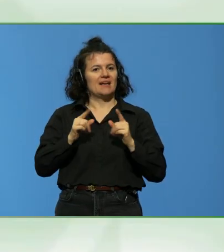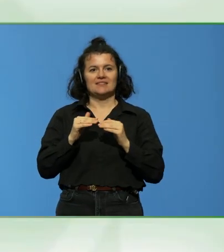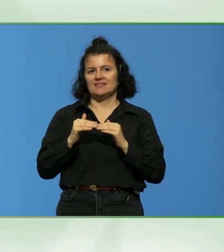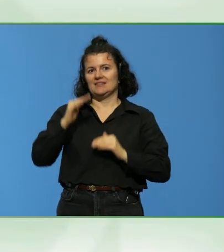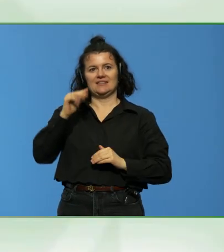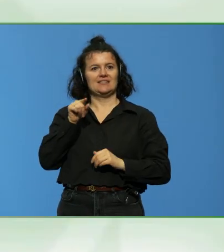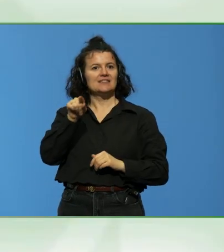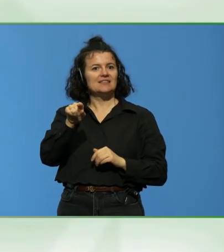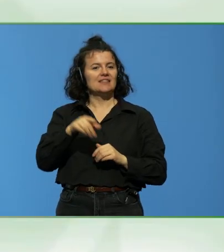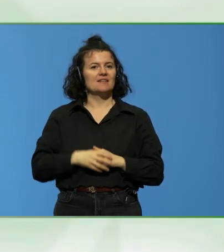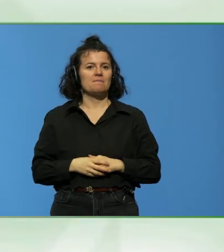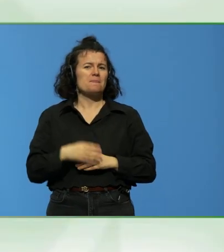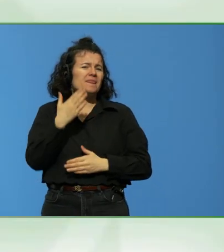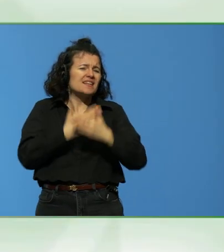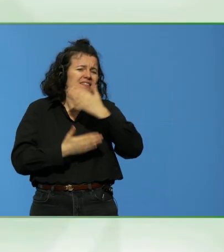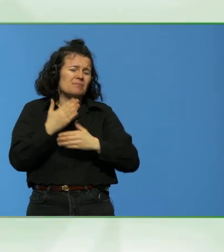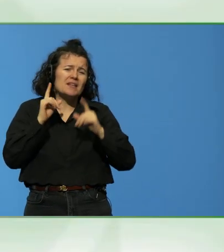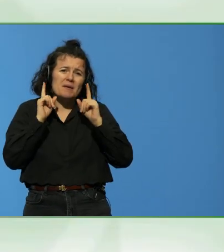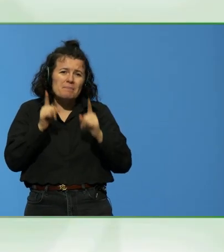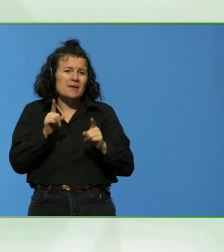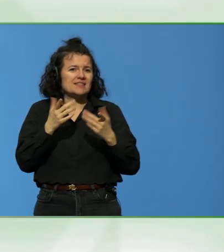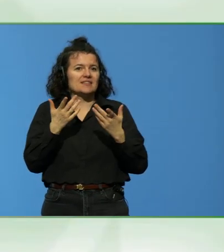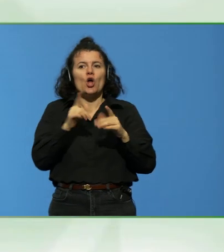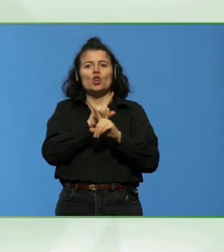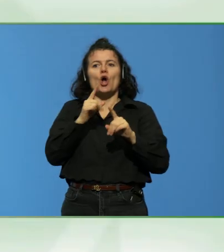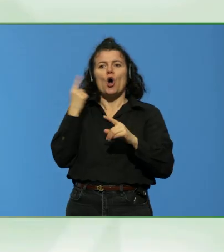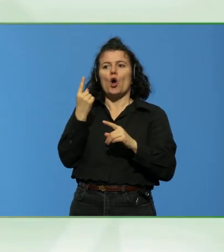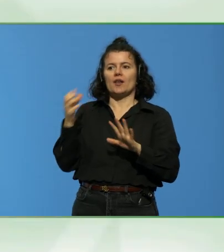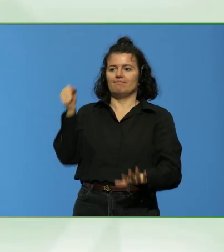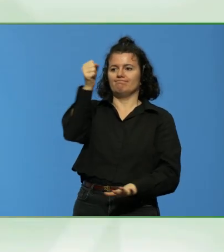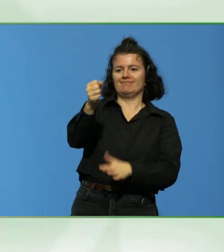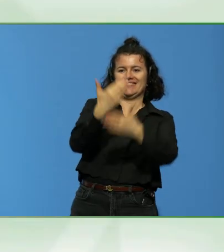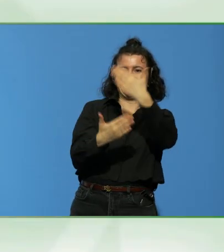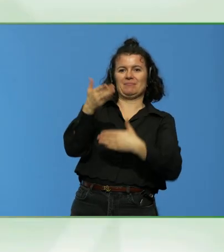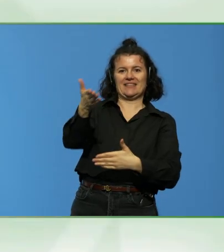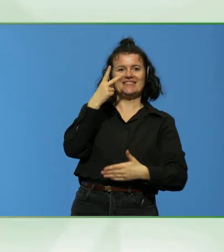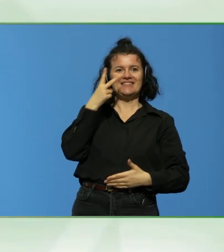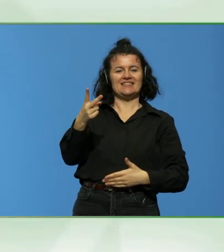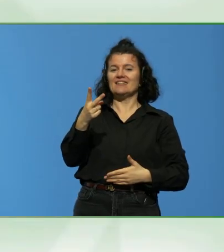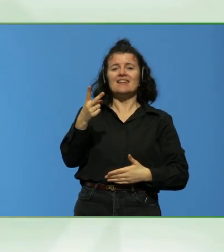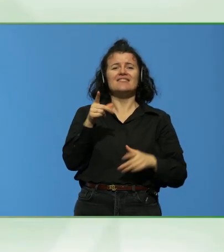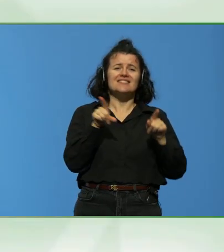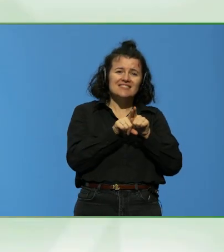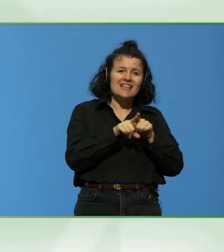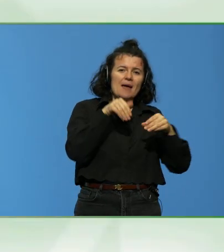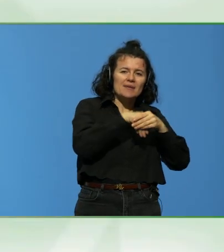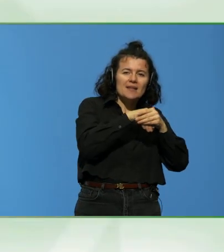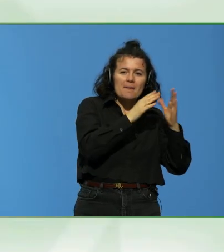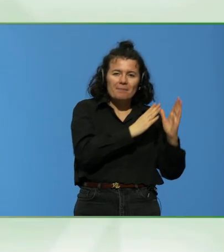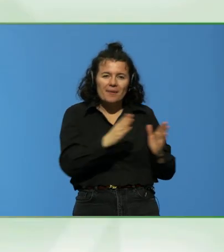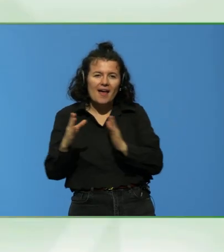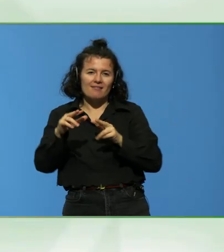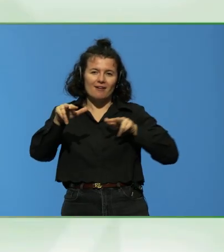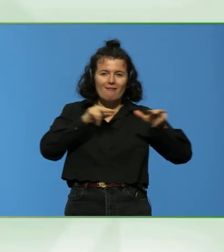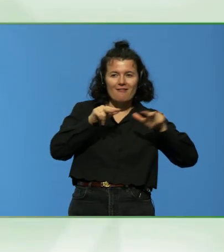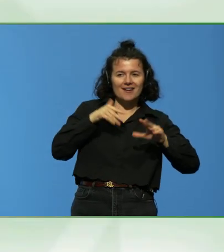at every single stage, not just at the end where people are scratching their heads thinking, oh, have we got a disabled person in this? And